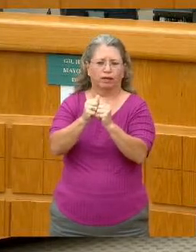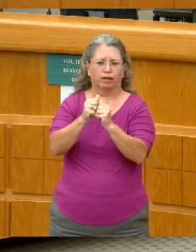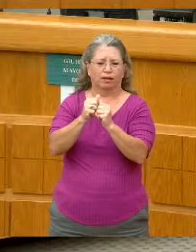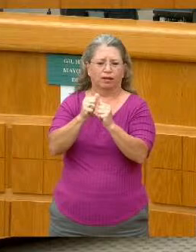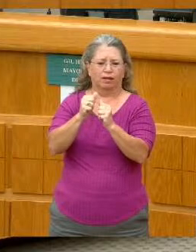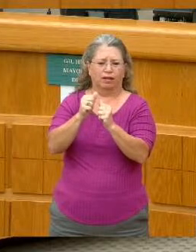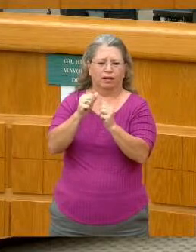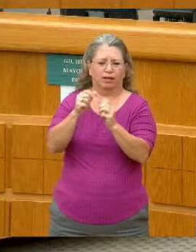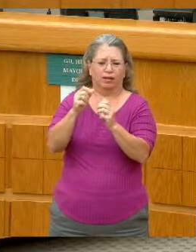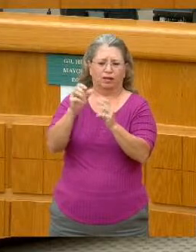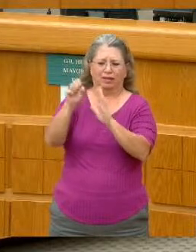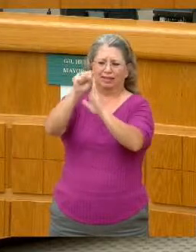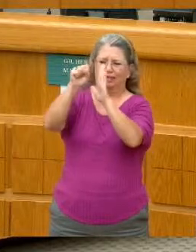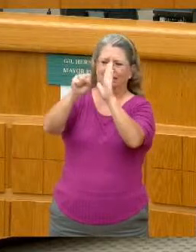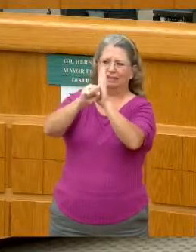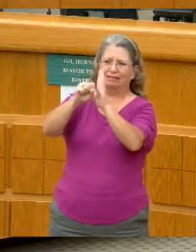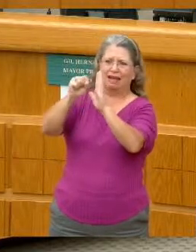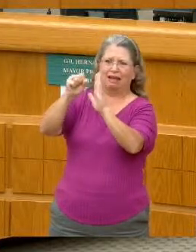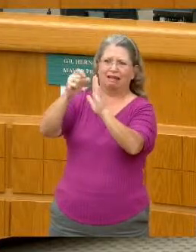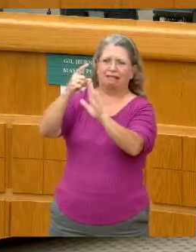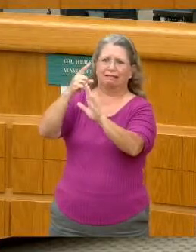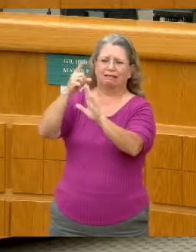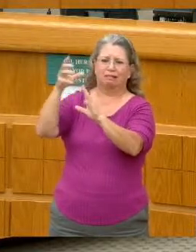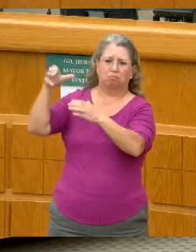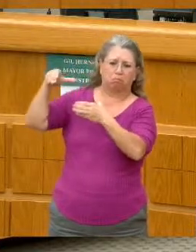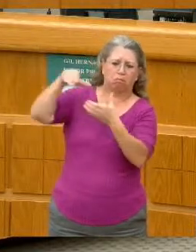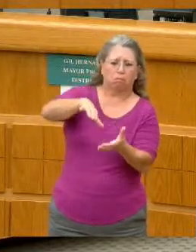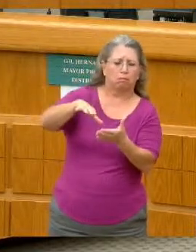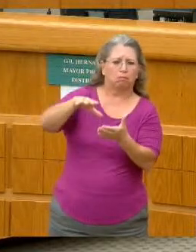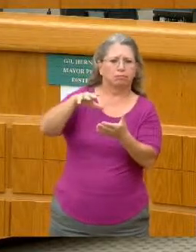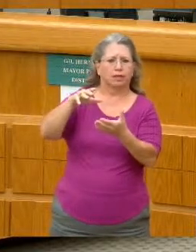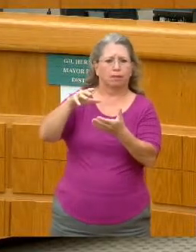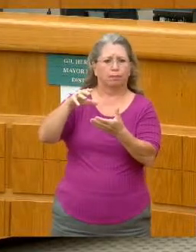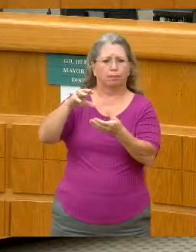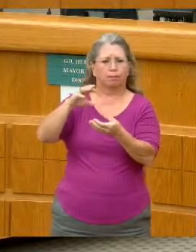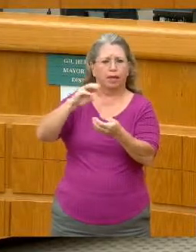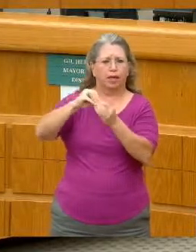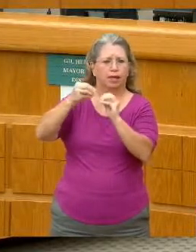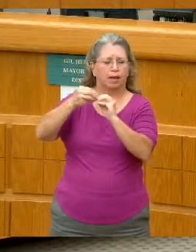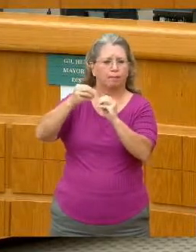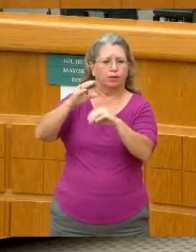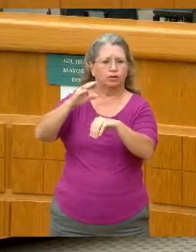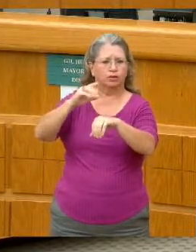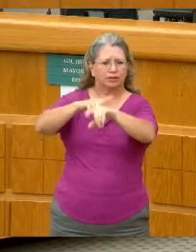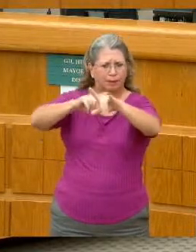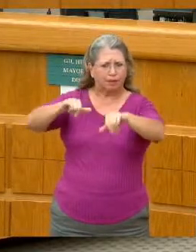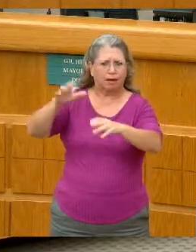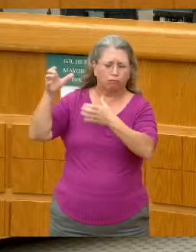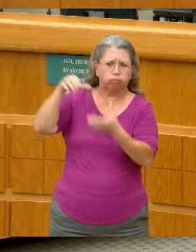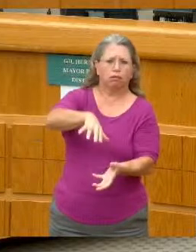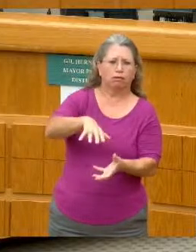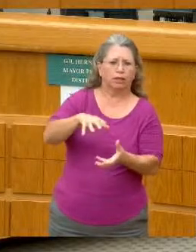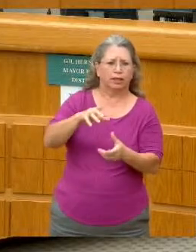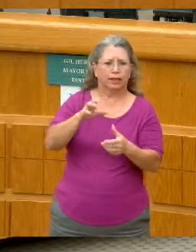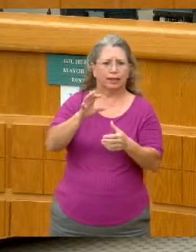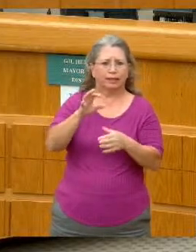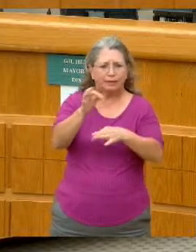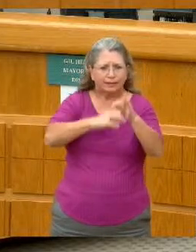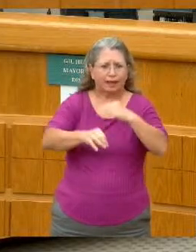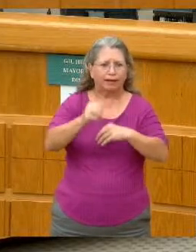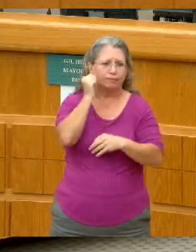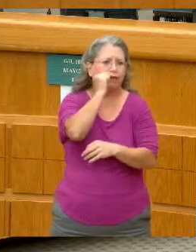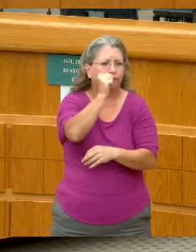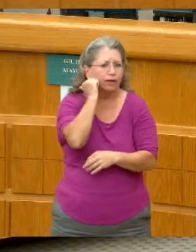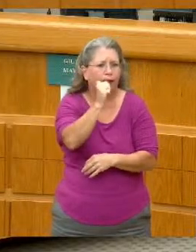And they've all expressed, when the governor comes to their town, expressing their frustration and the timeliness of those reports. So hopefully we'll be